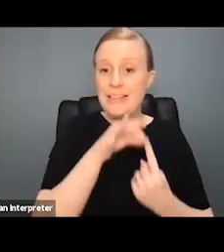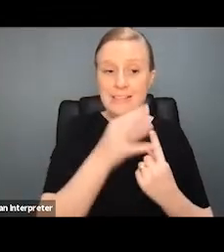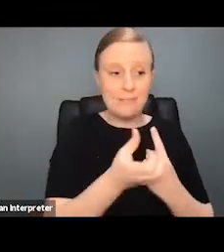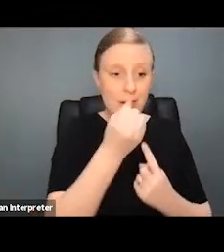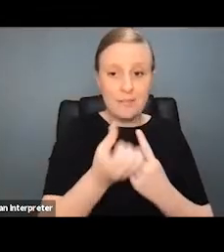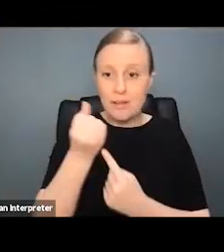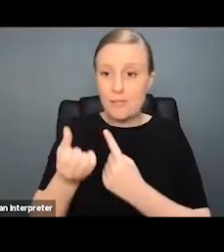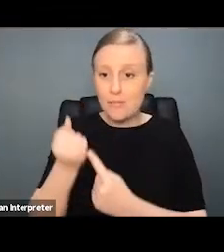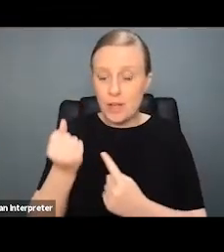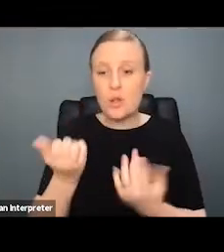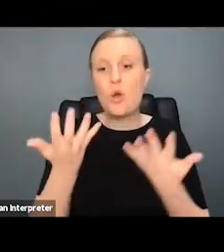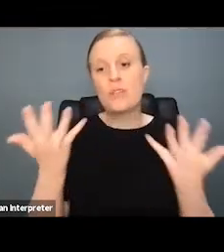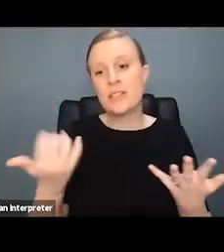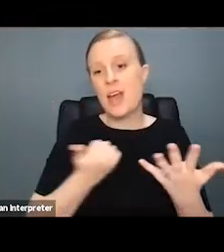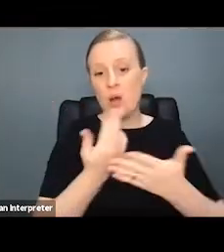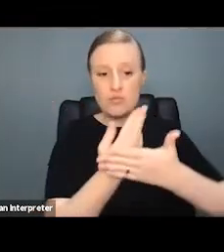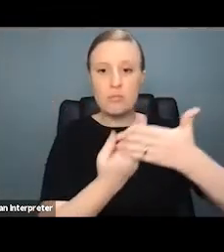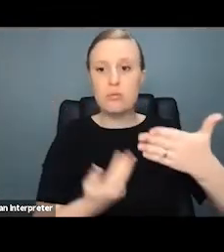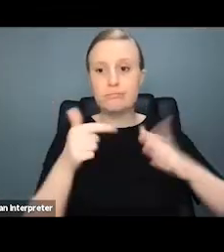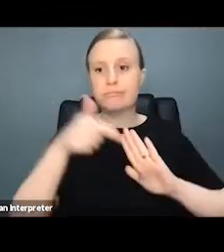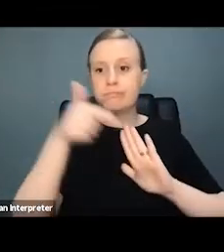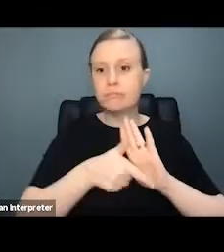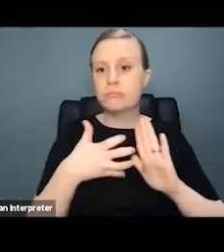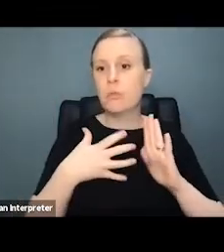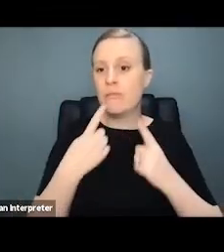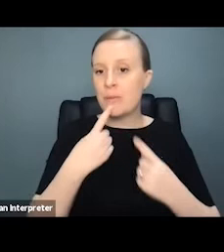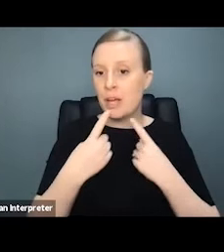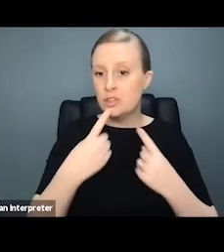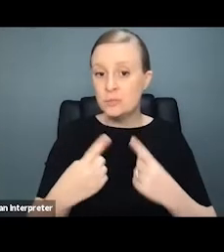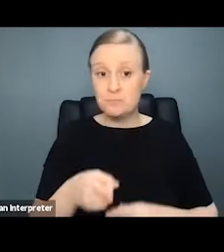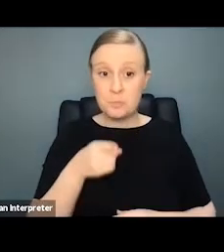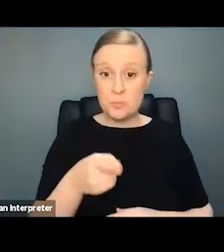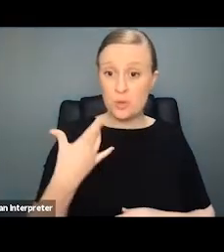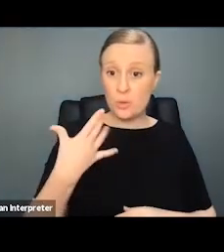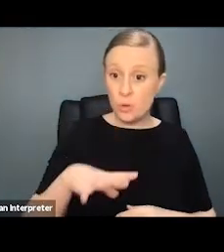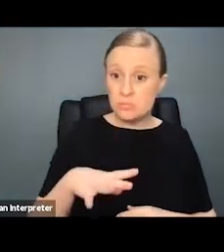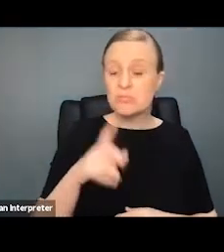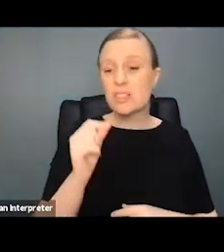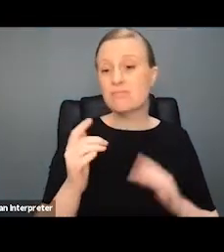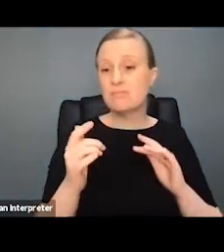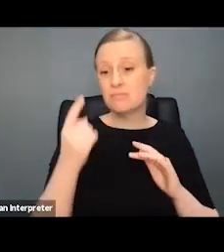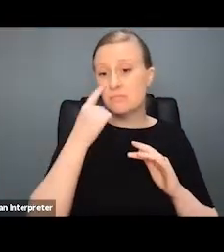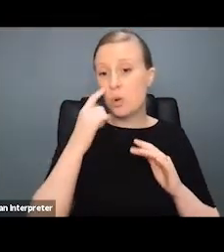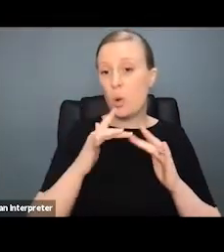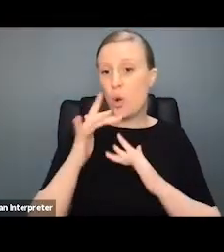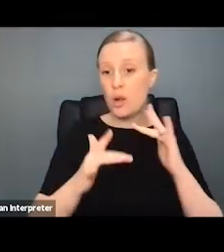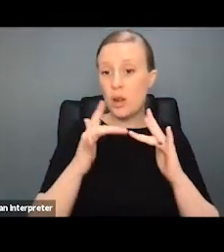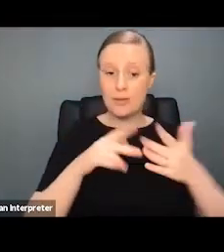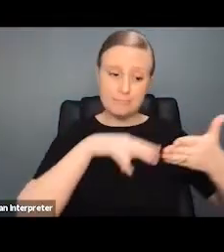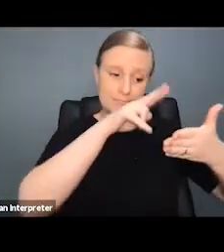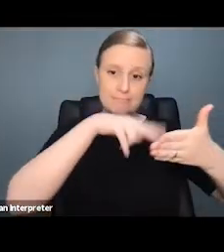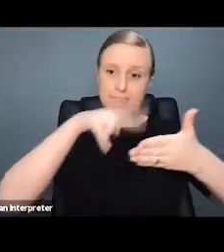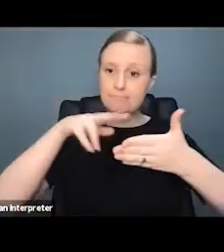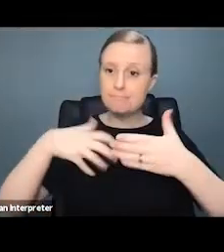So if you're interested, please jump online to check that out in more detail. And our jurisdictional reports are due to be